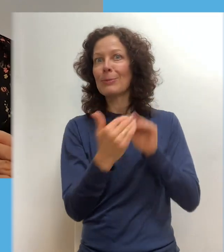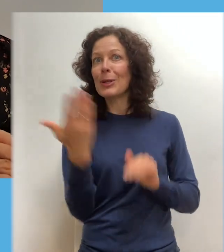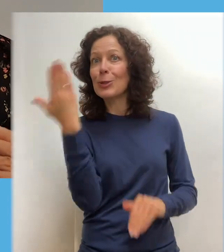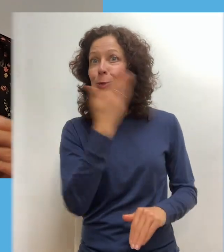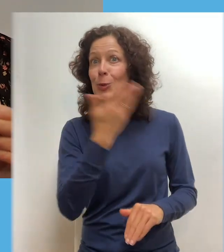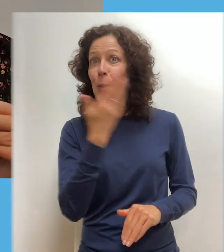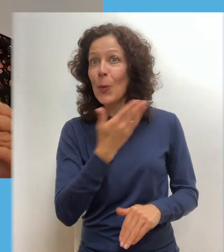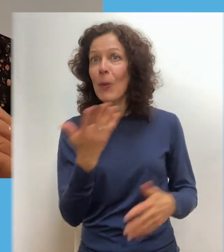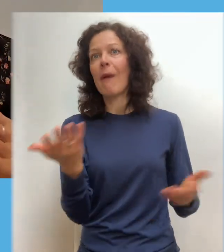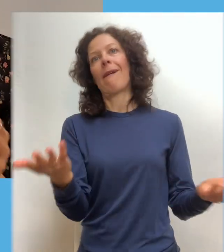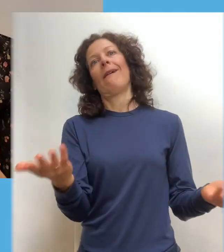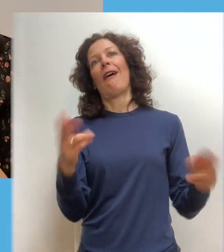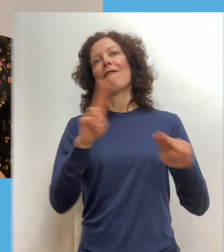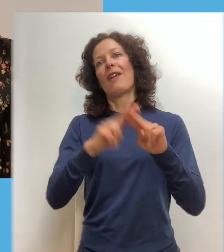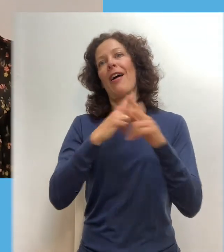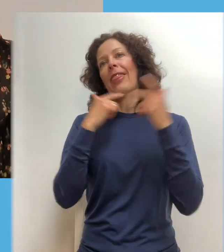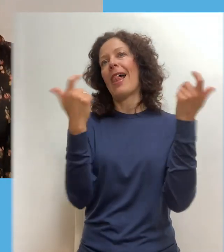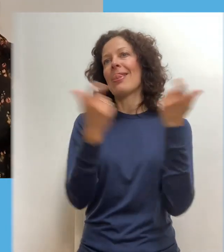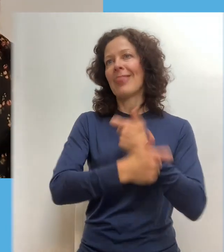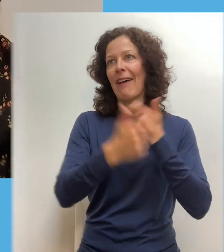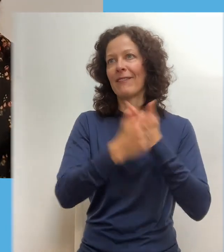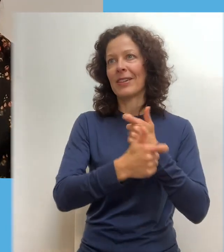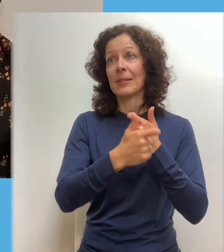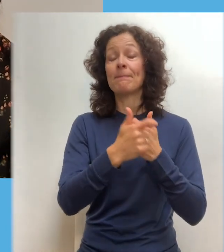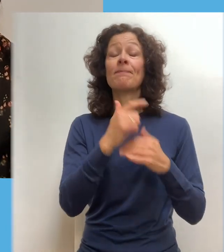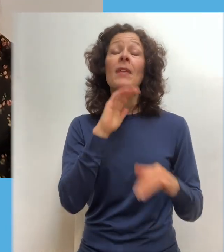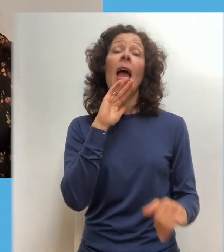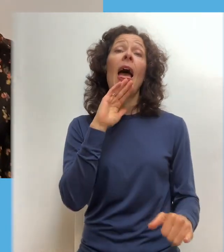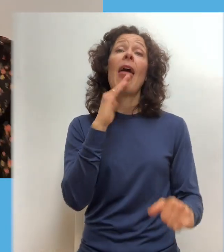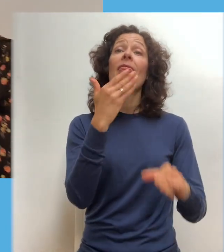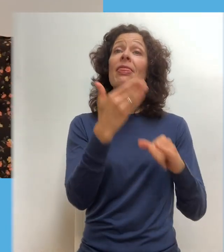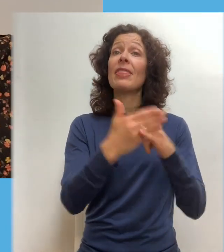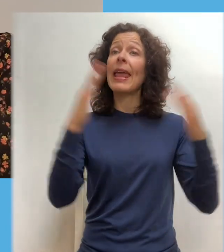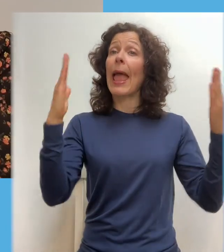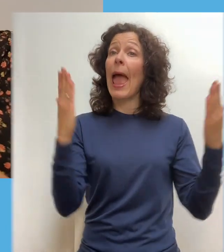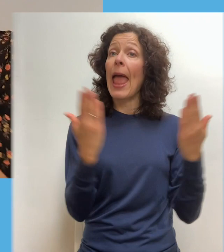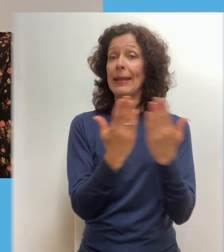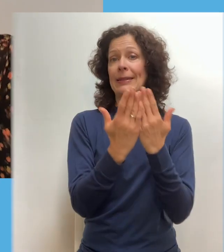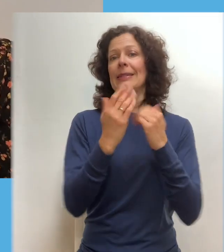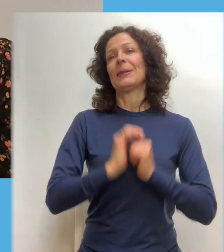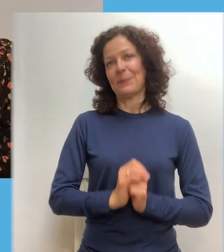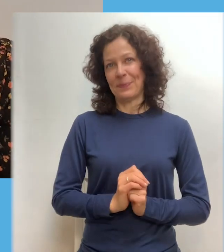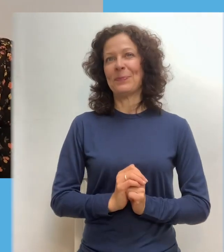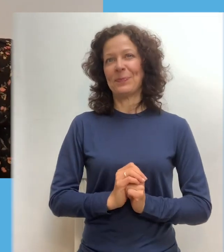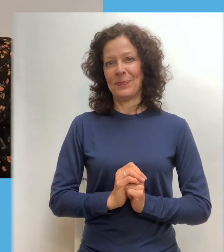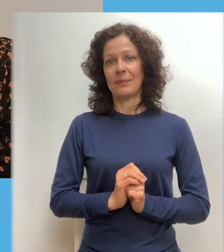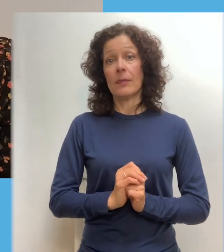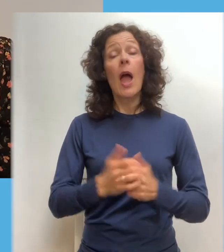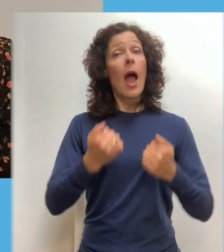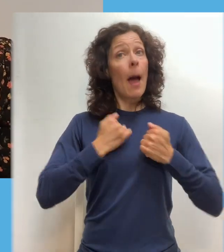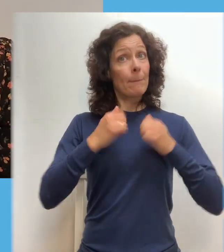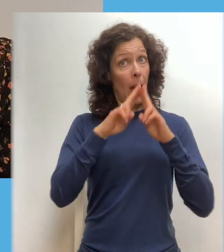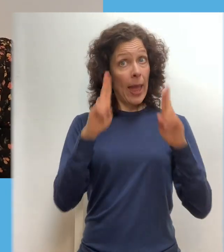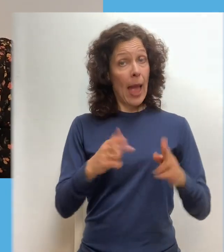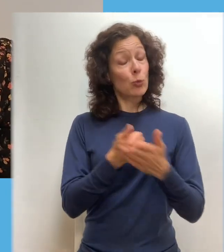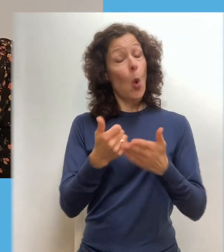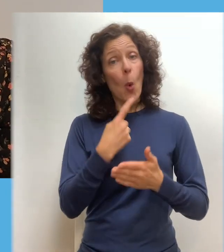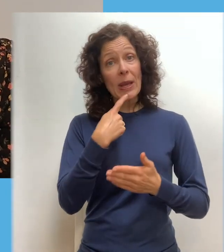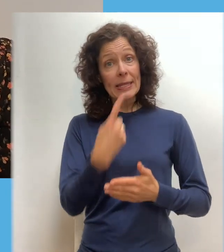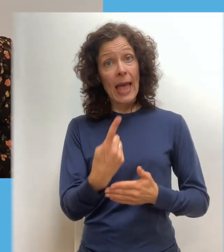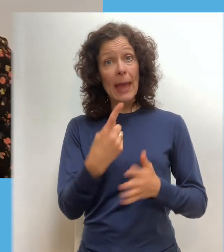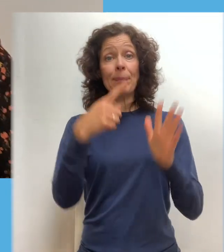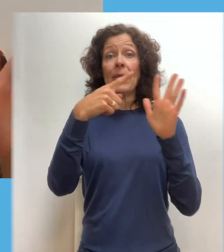The end. And in our house, we always say, El fin.